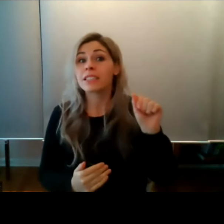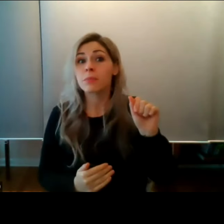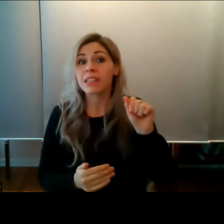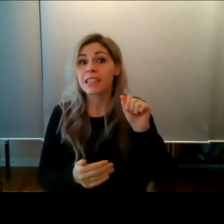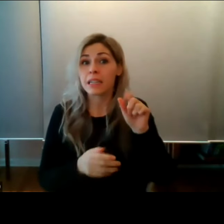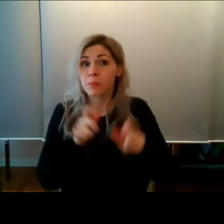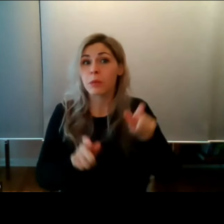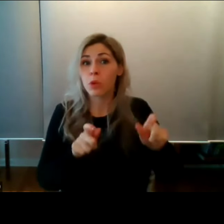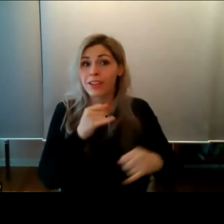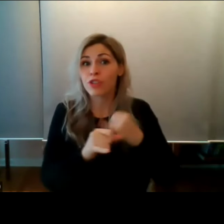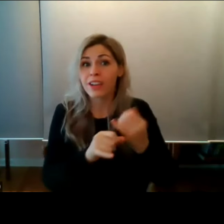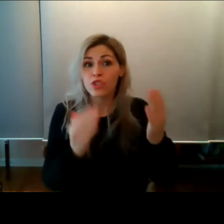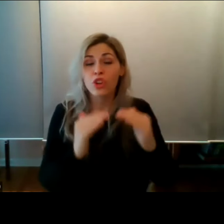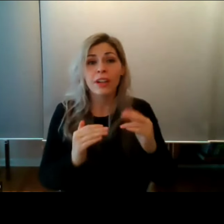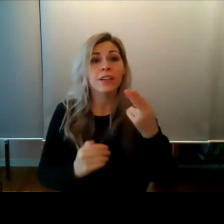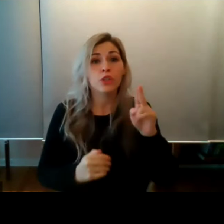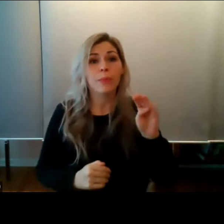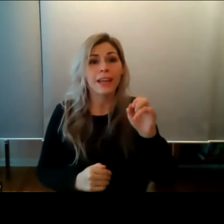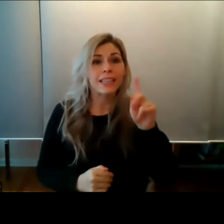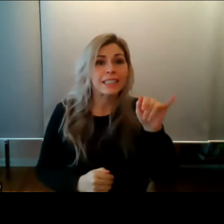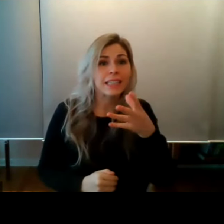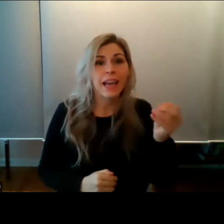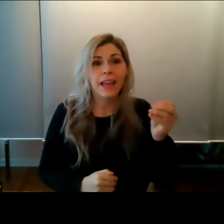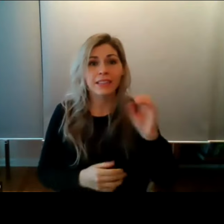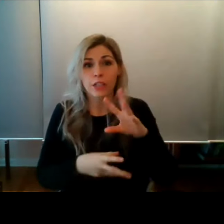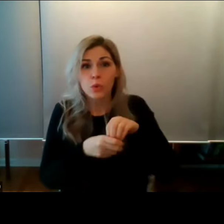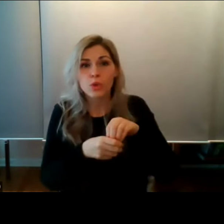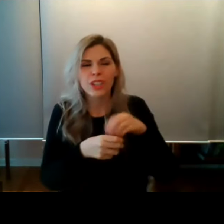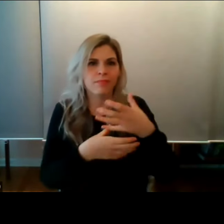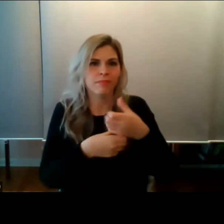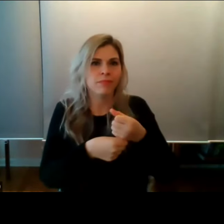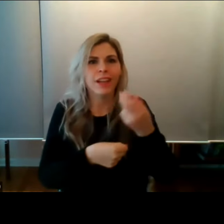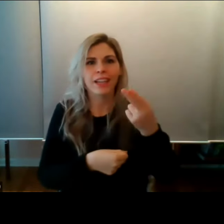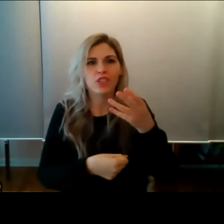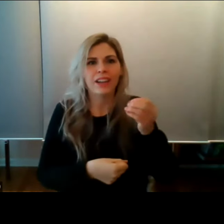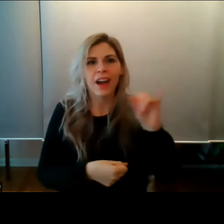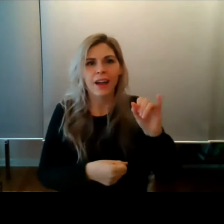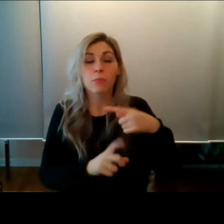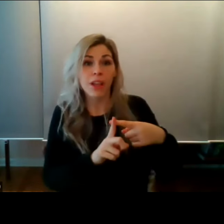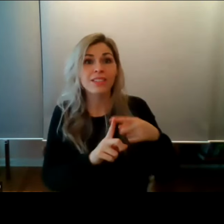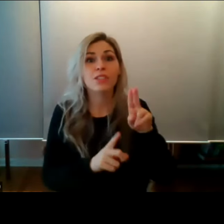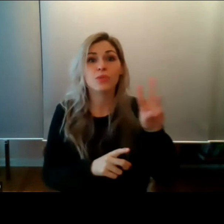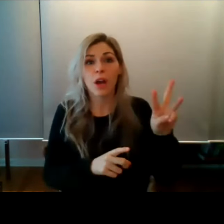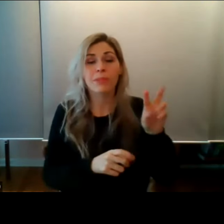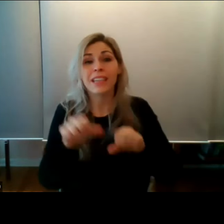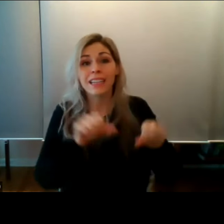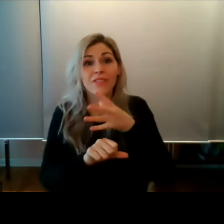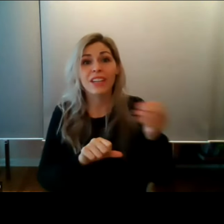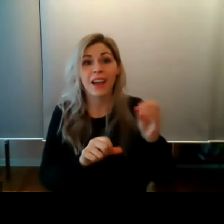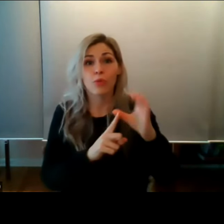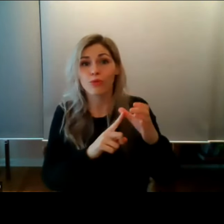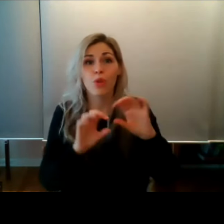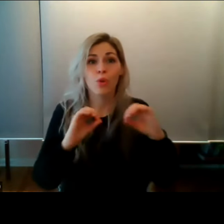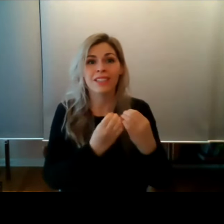Humanity and Inclusion, and finally, the United Nations Educational, Scientific, and Cultural Organization,